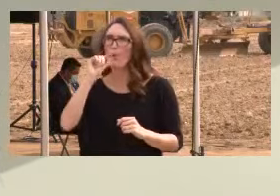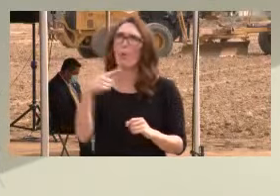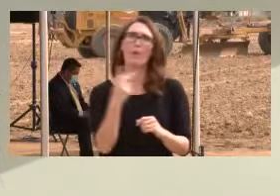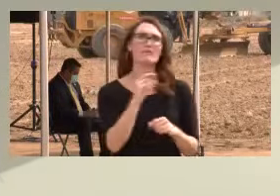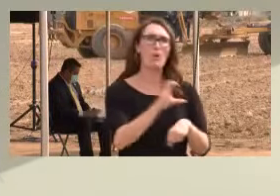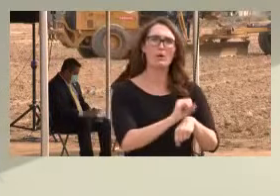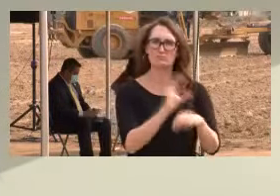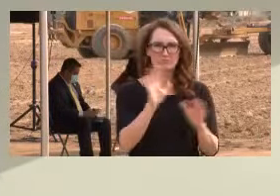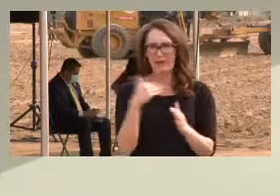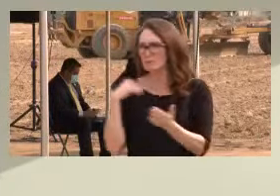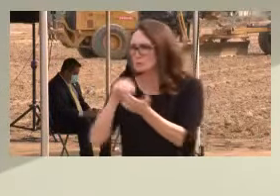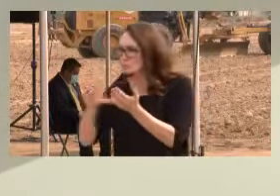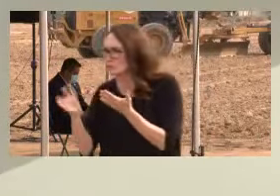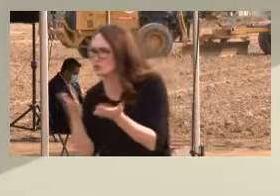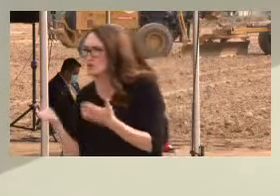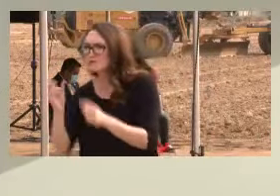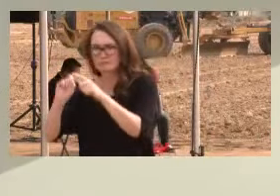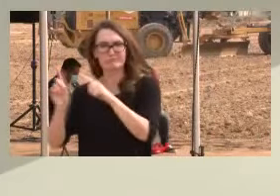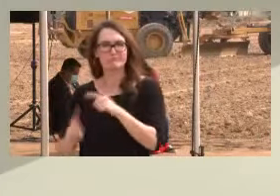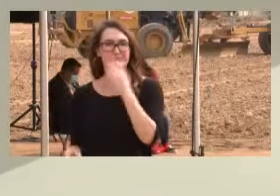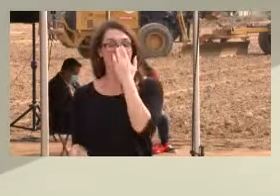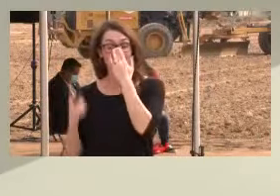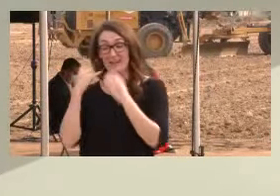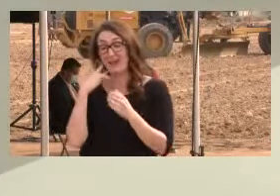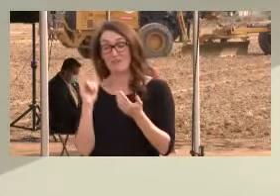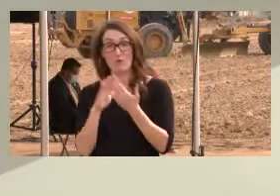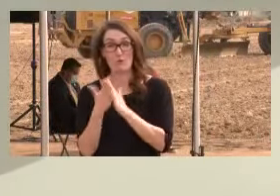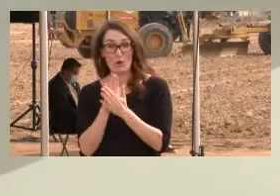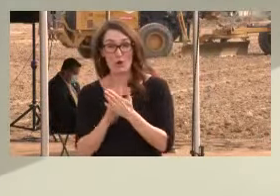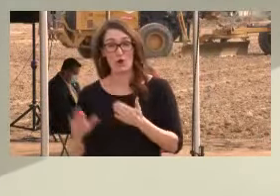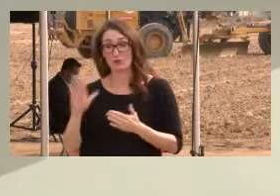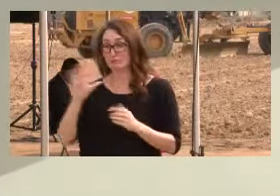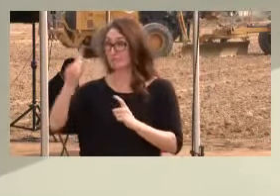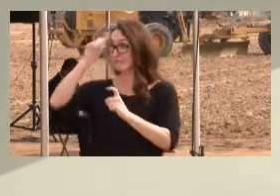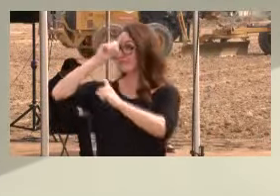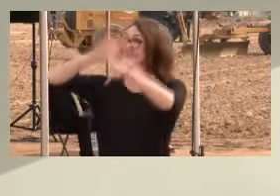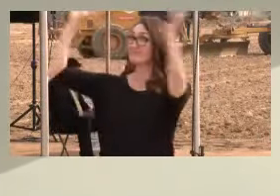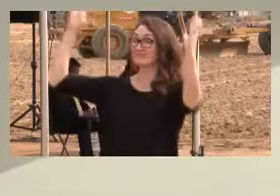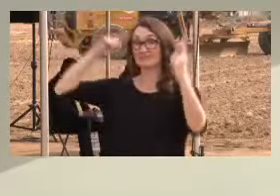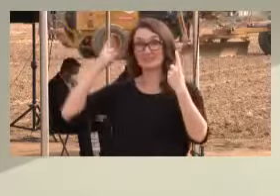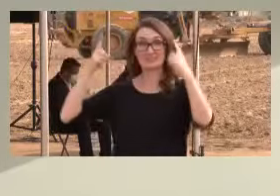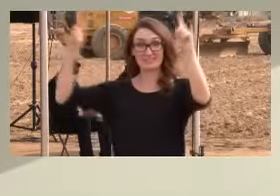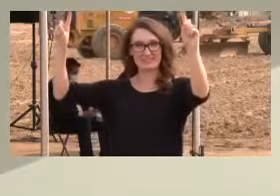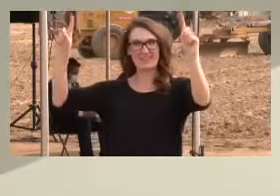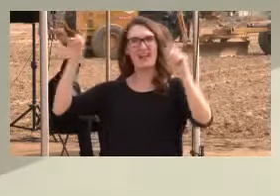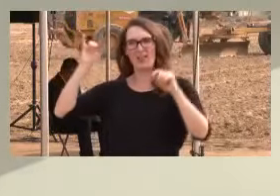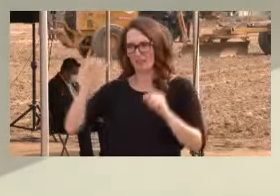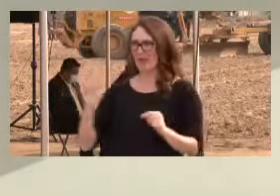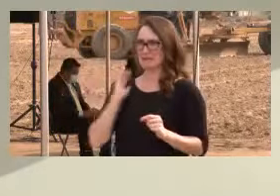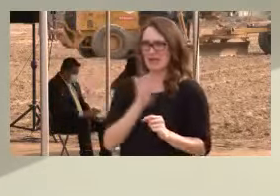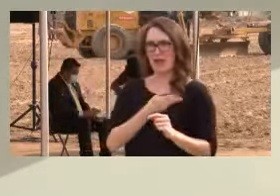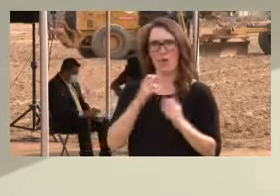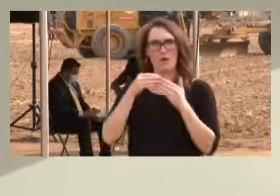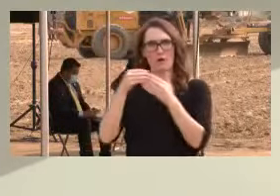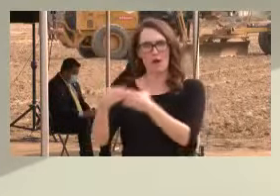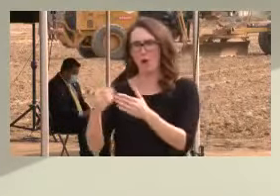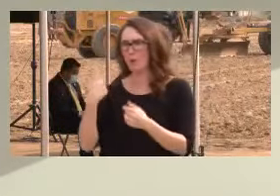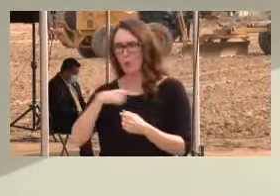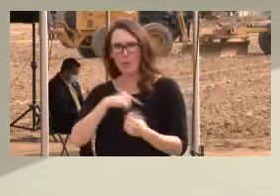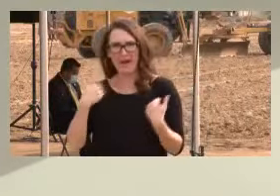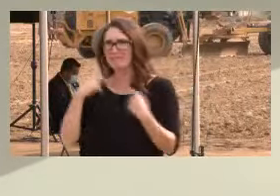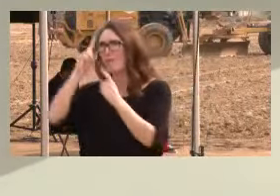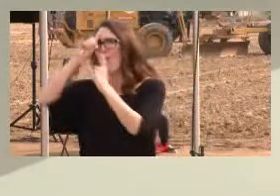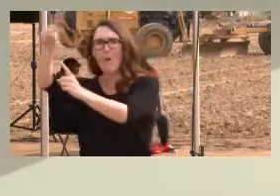student services. The California Community College's Vision for Success, our guiding framework, includes ambitious